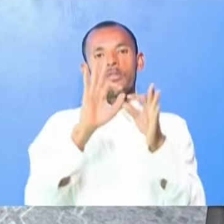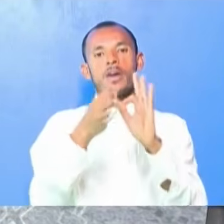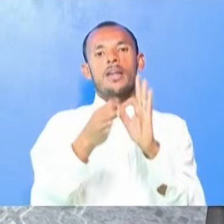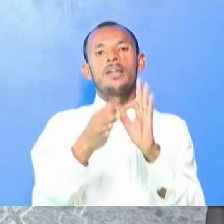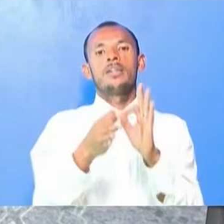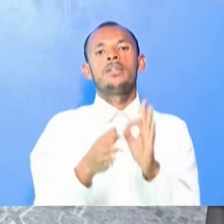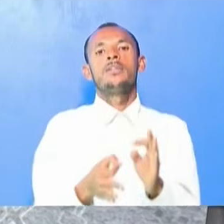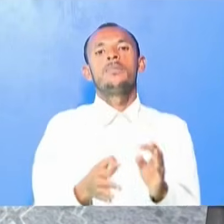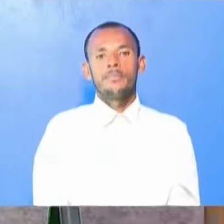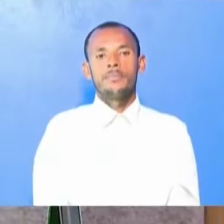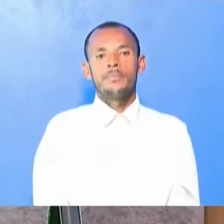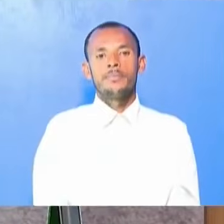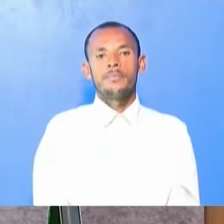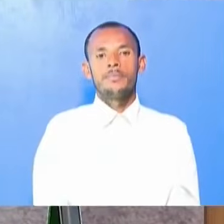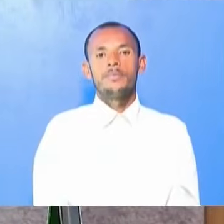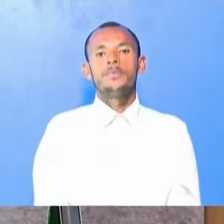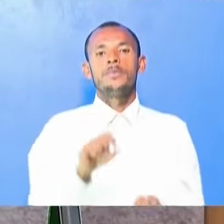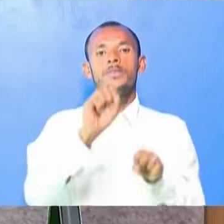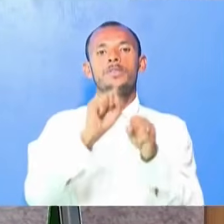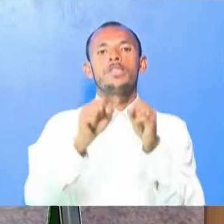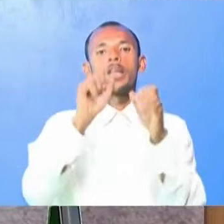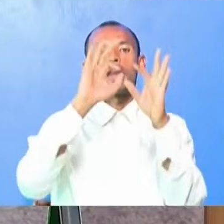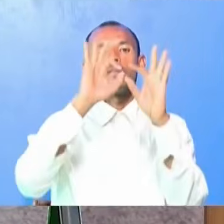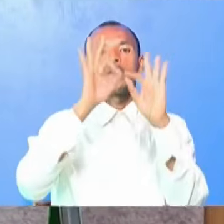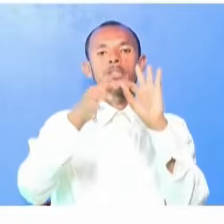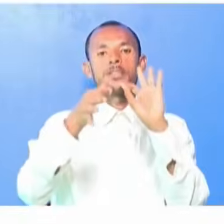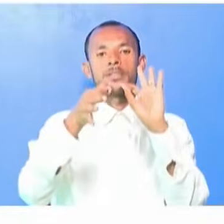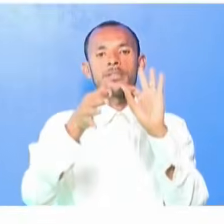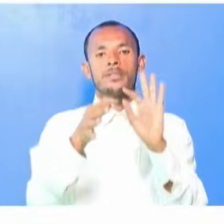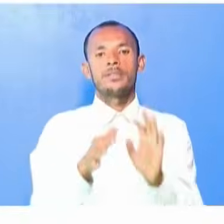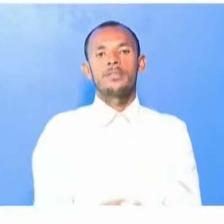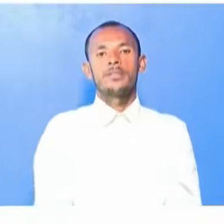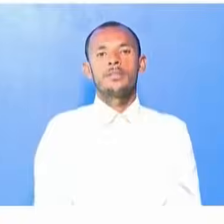Let's proceed to that. So, definition.